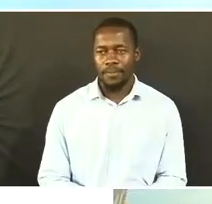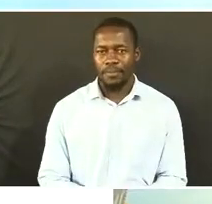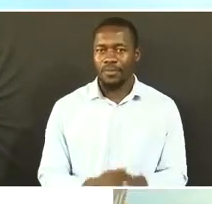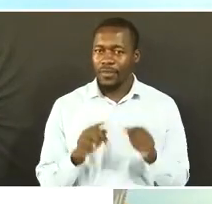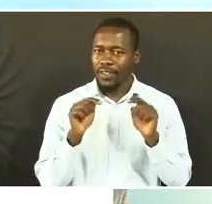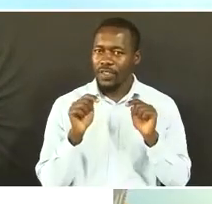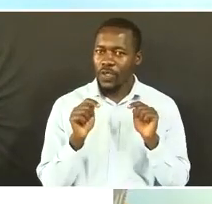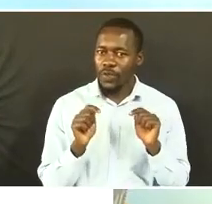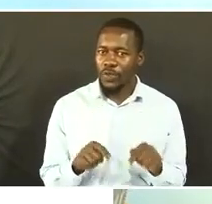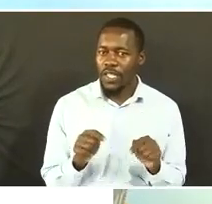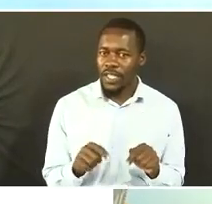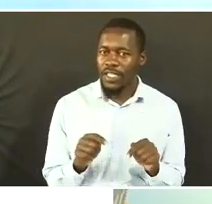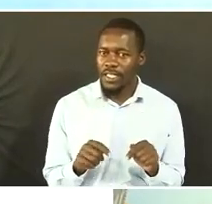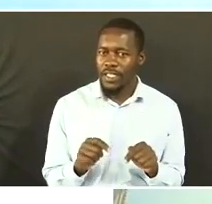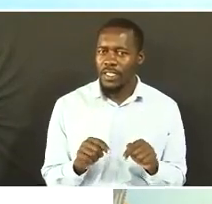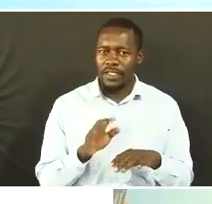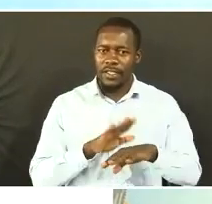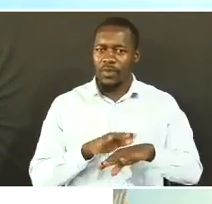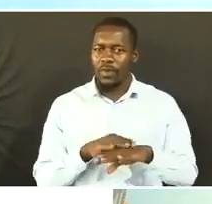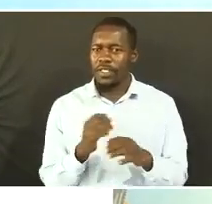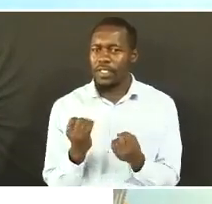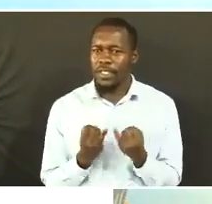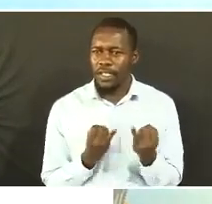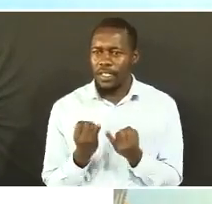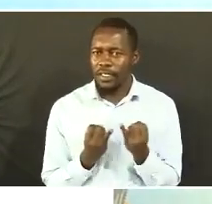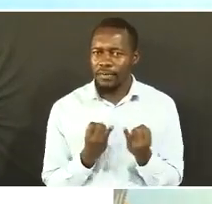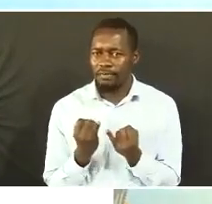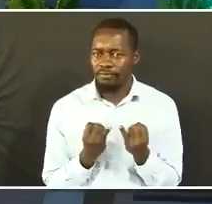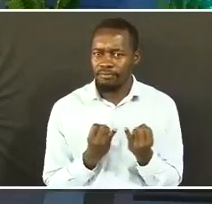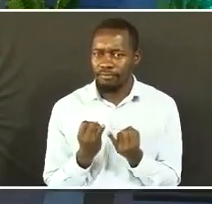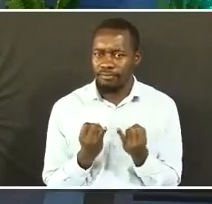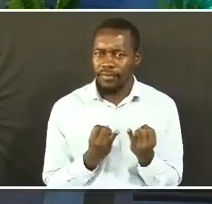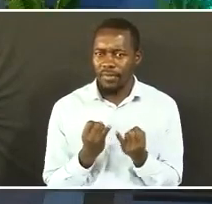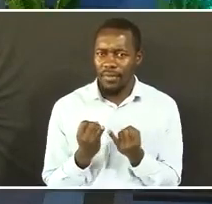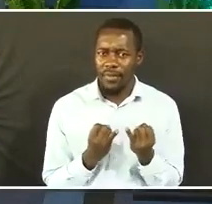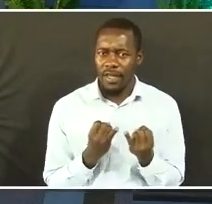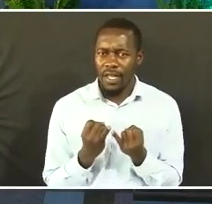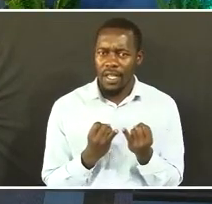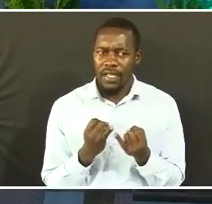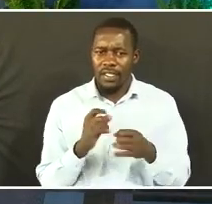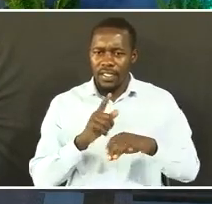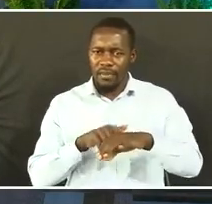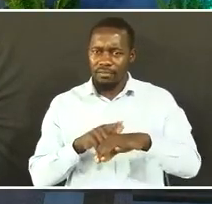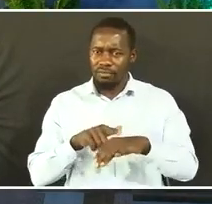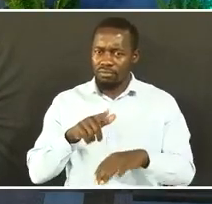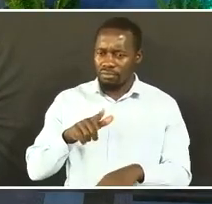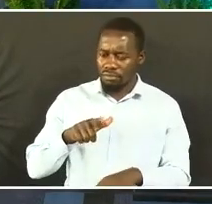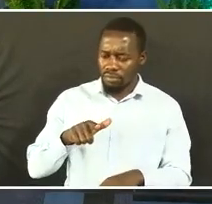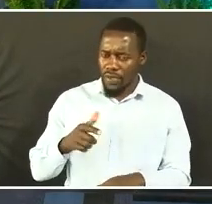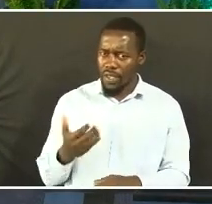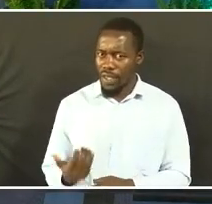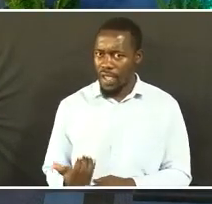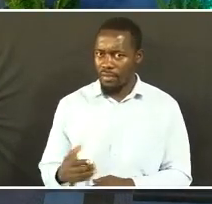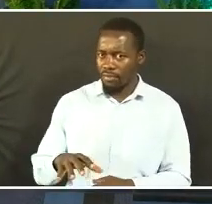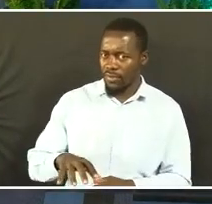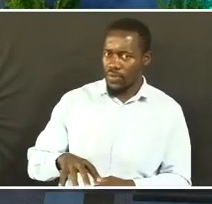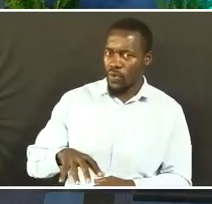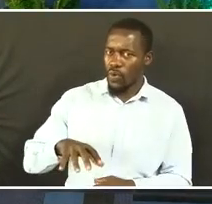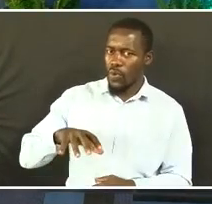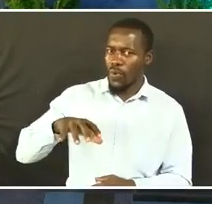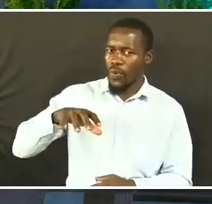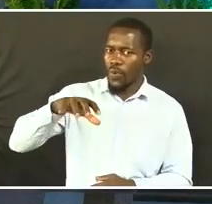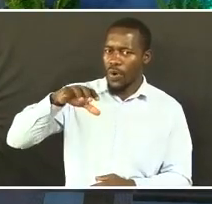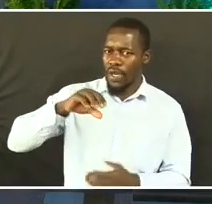Today is a compound Sabbath, friends. Growing up, we learned about simple leaves and